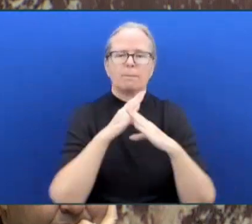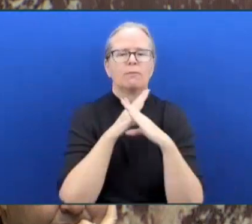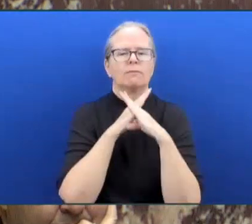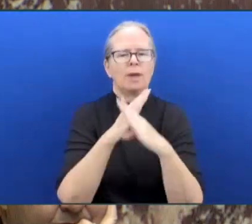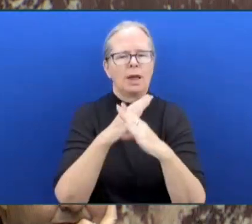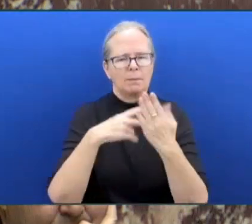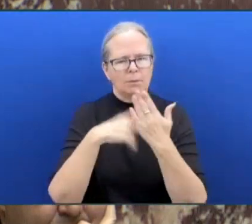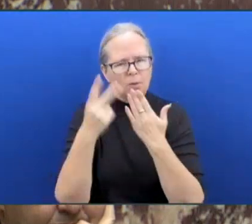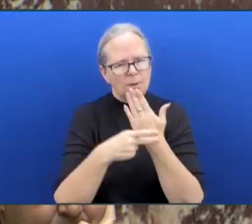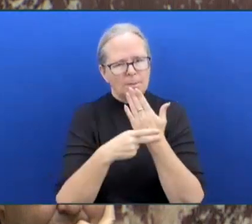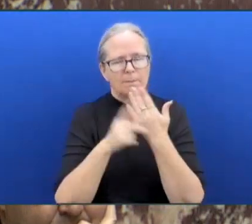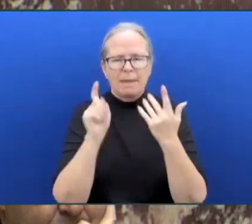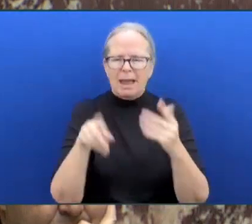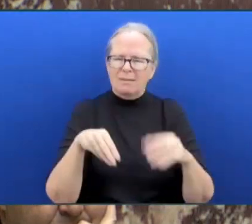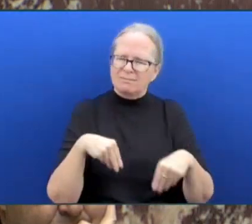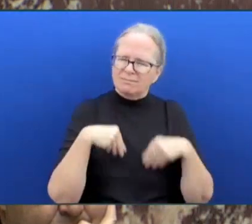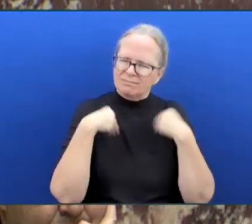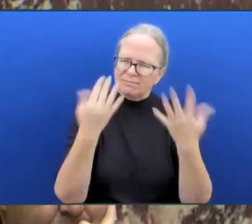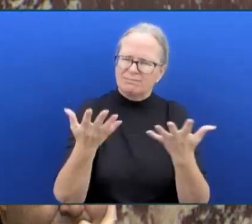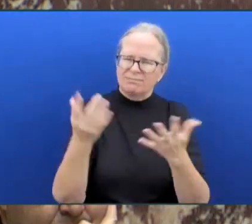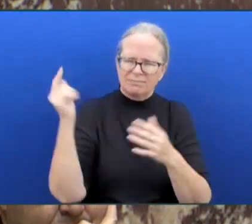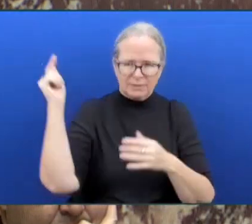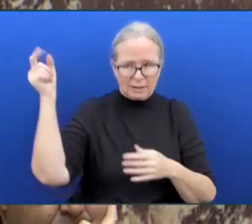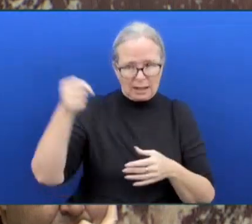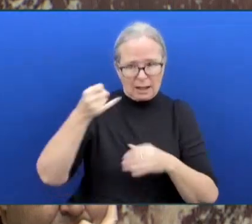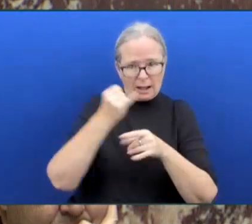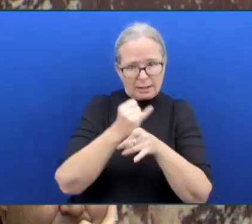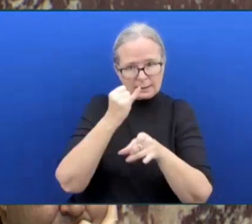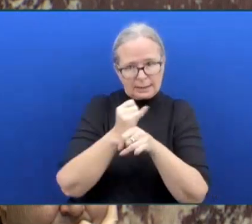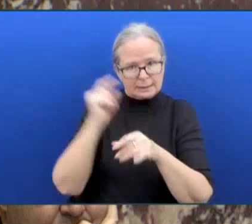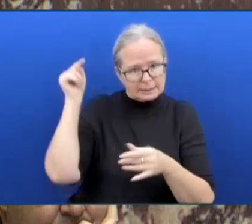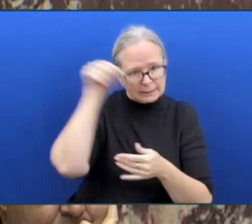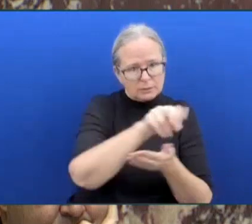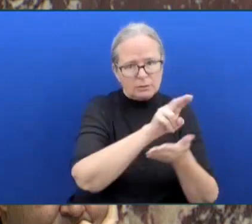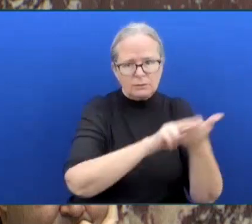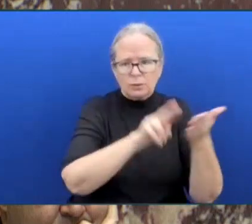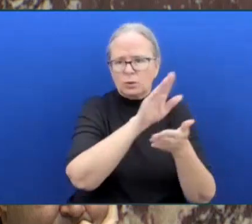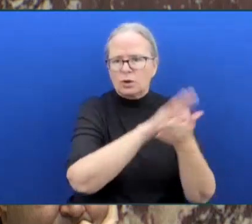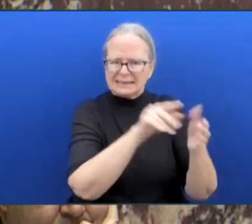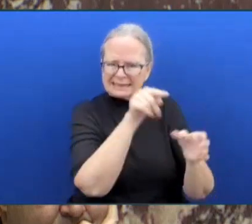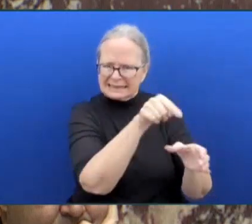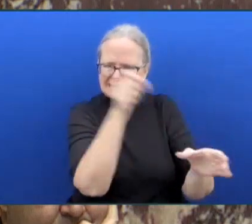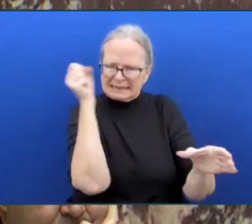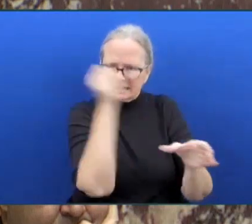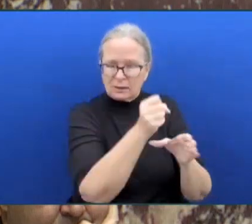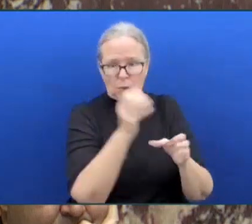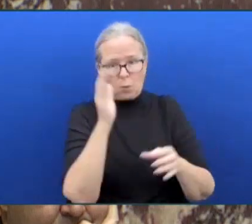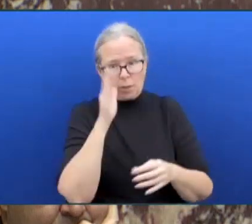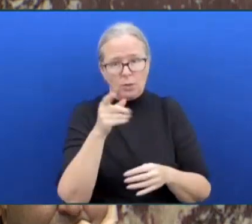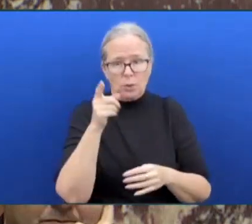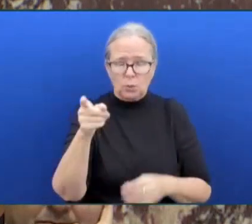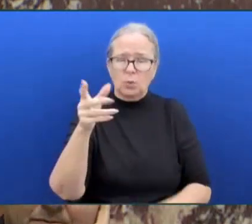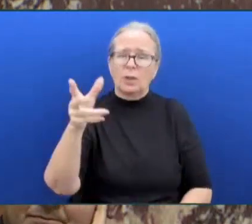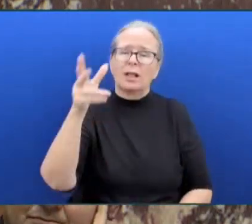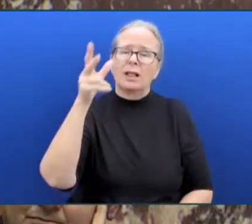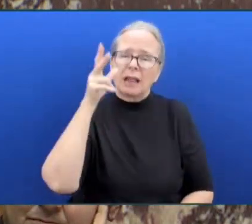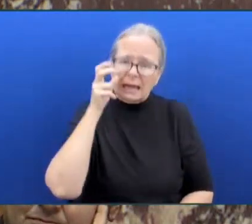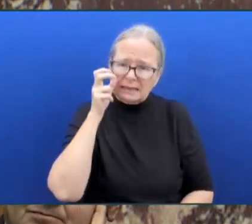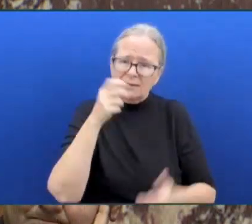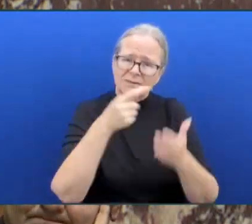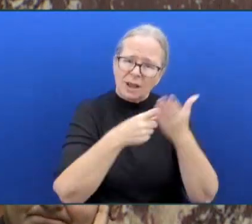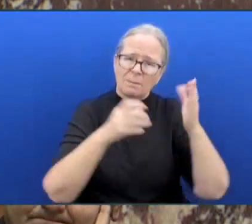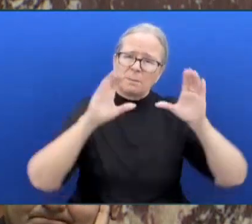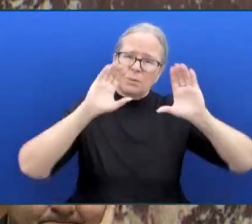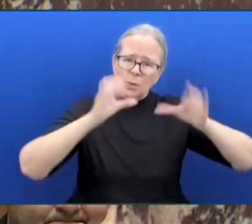on campuses. Will the Premier heed the urgent call from the Alliance of BC Students who are in the